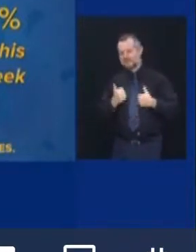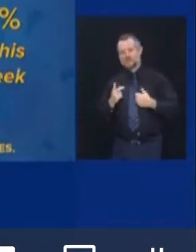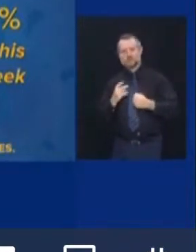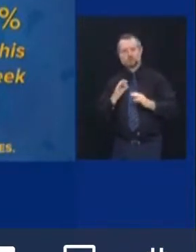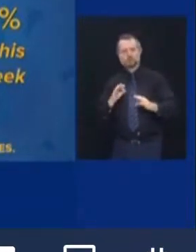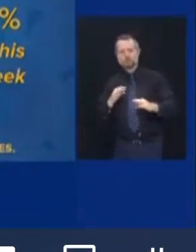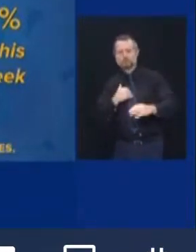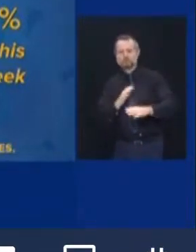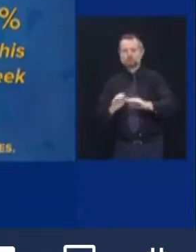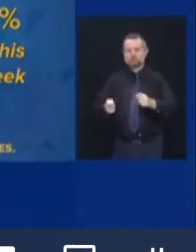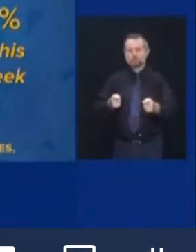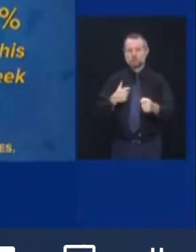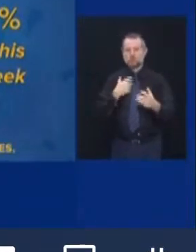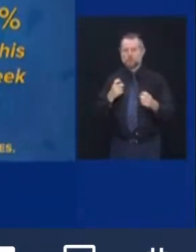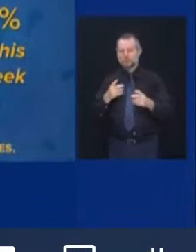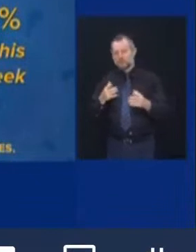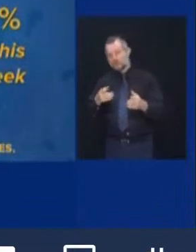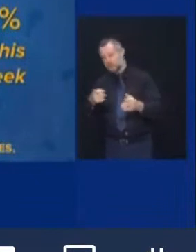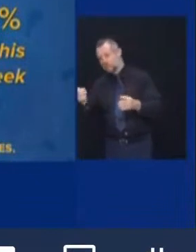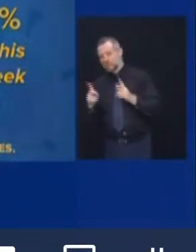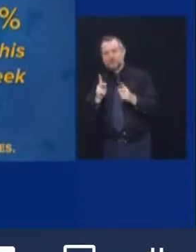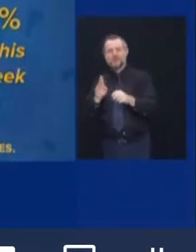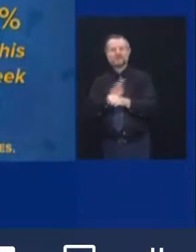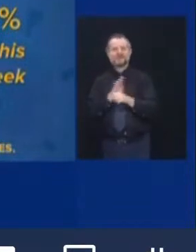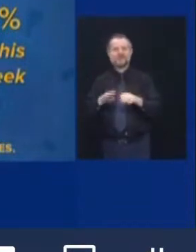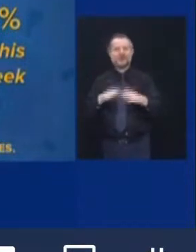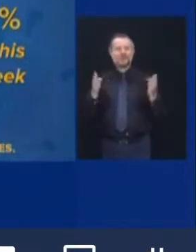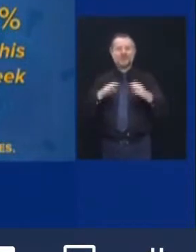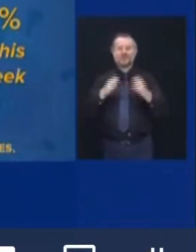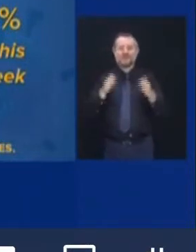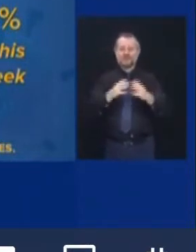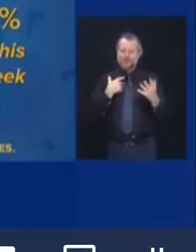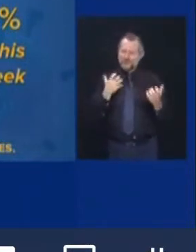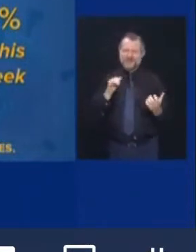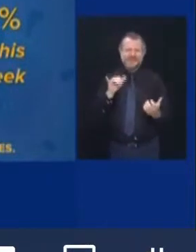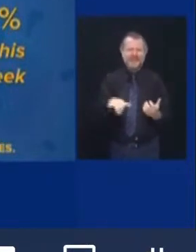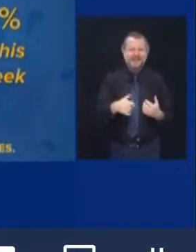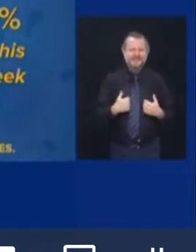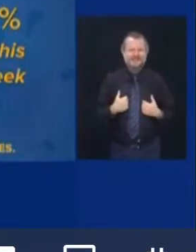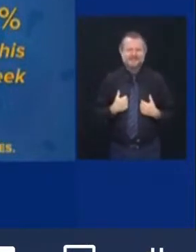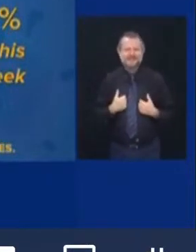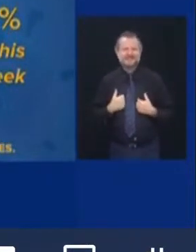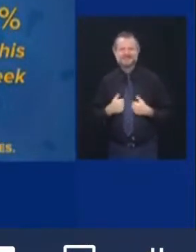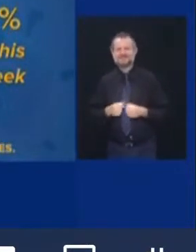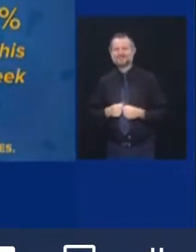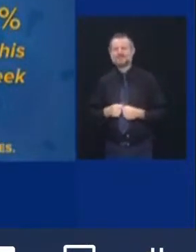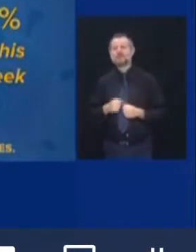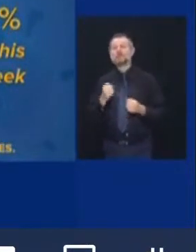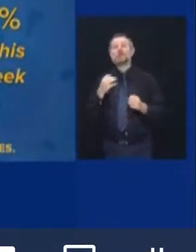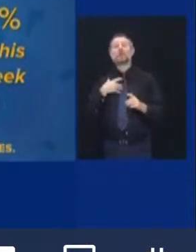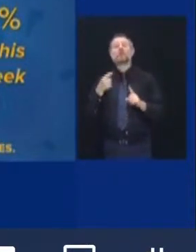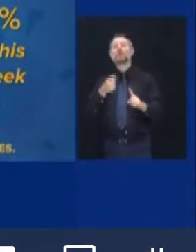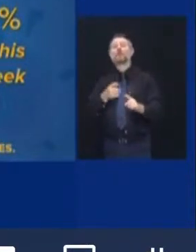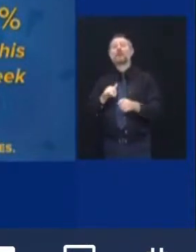the more people can go to work, the better. So we can adjust the zone quickly or